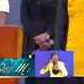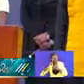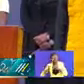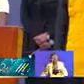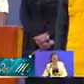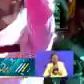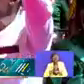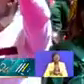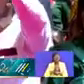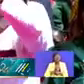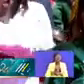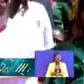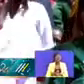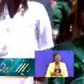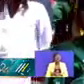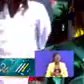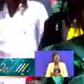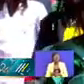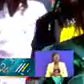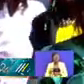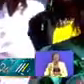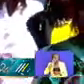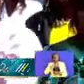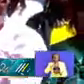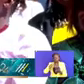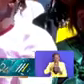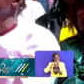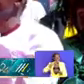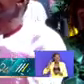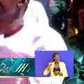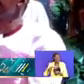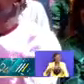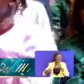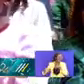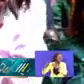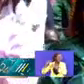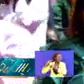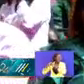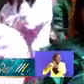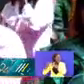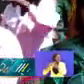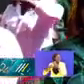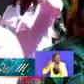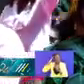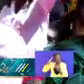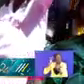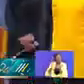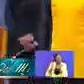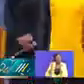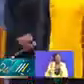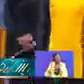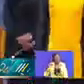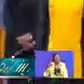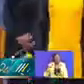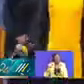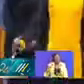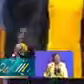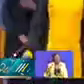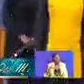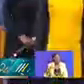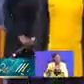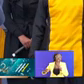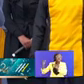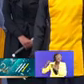is error I say it is error there is a generation that doesn't know Jesus there is a